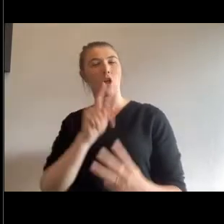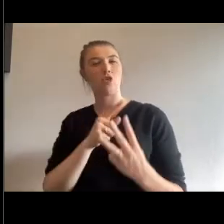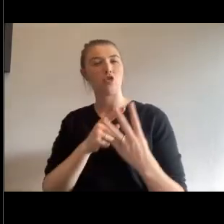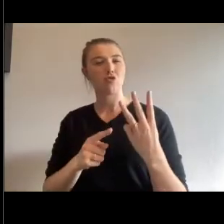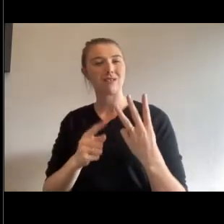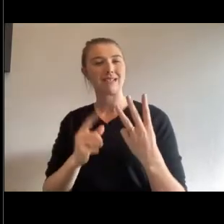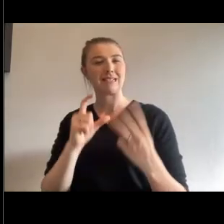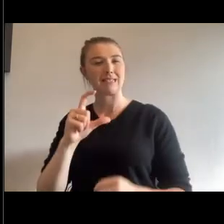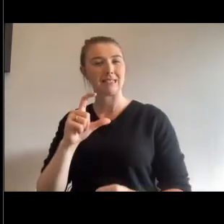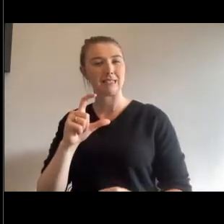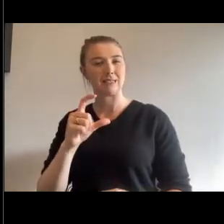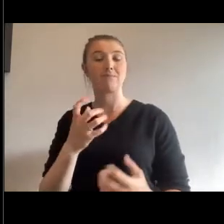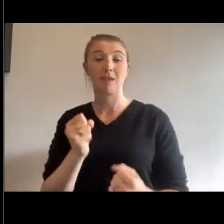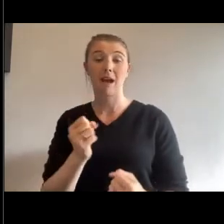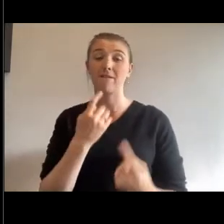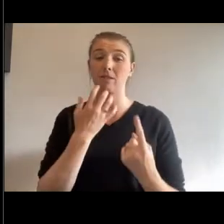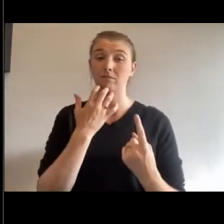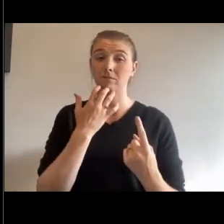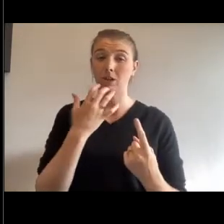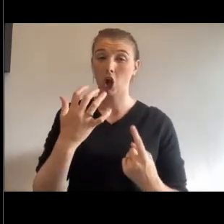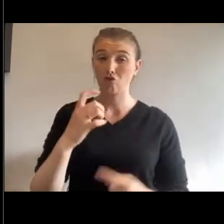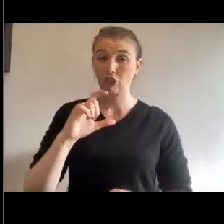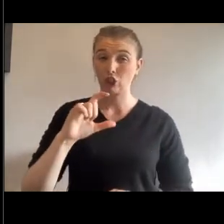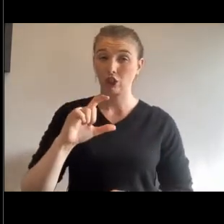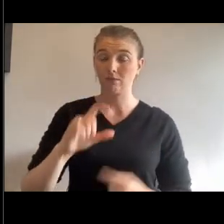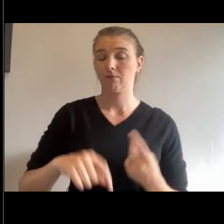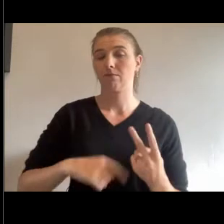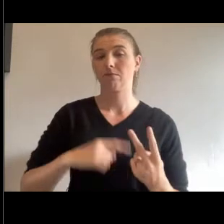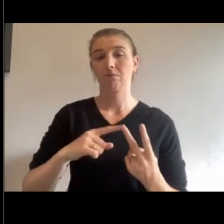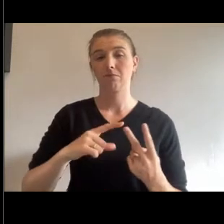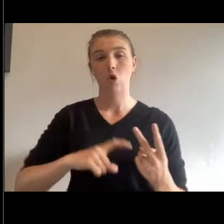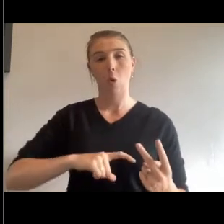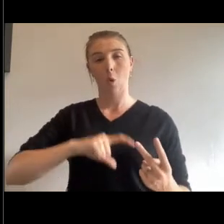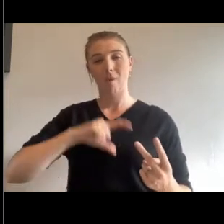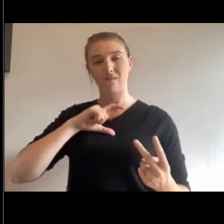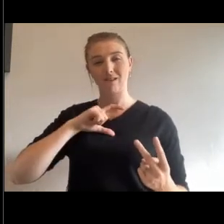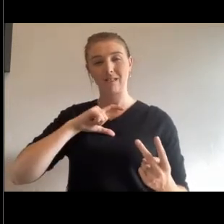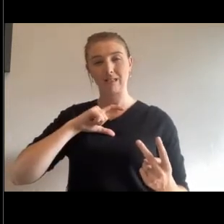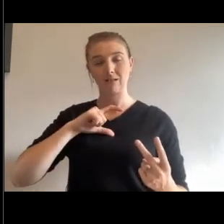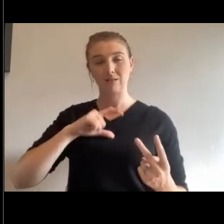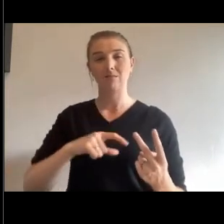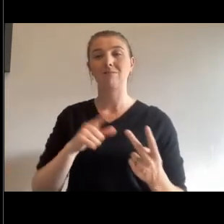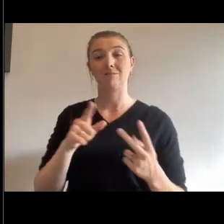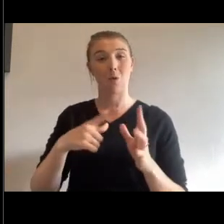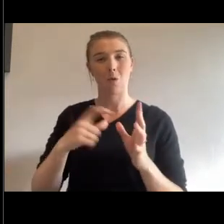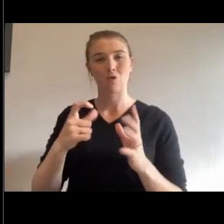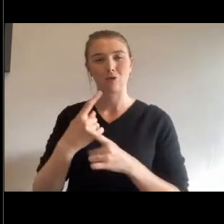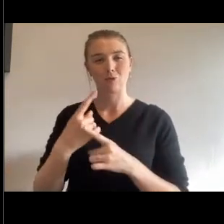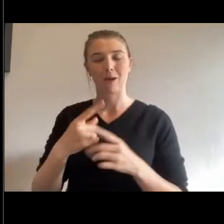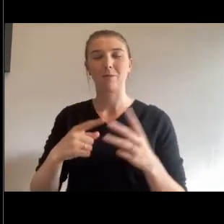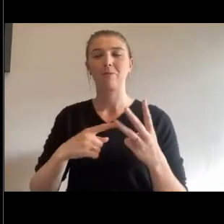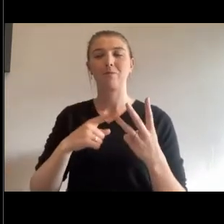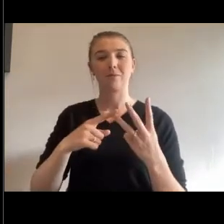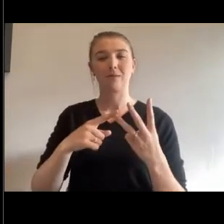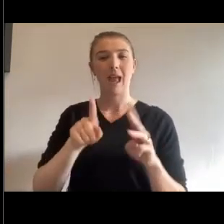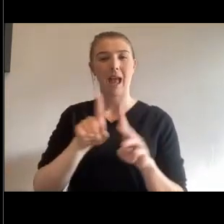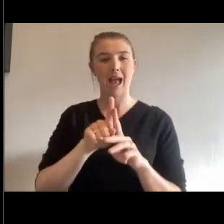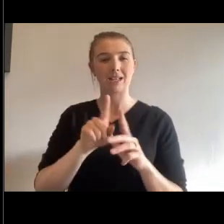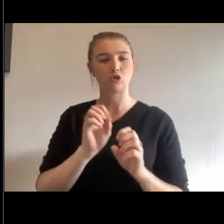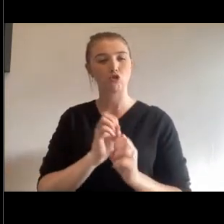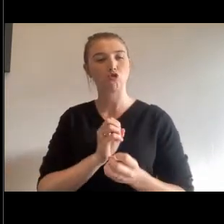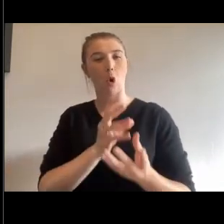have courage, which Sarah talked about, confidence, which Audrey talked about, and contribution. Those